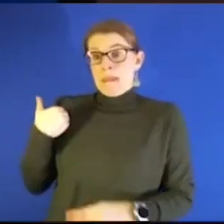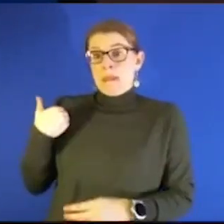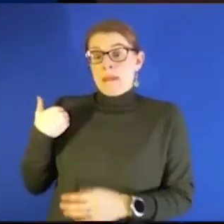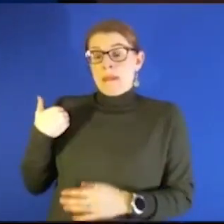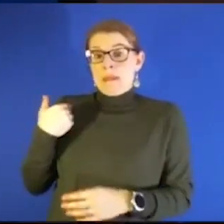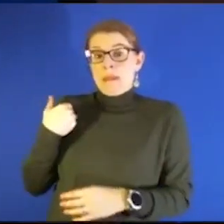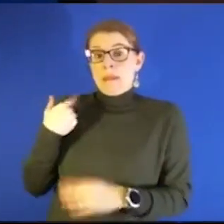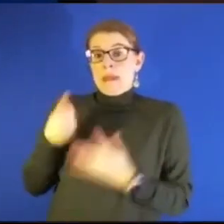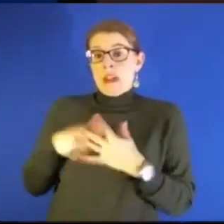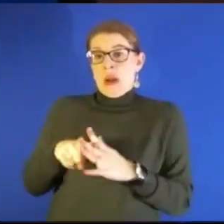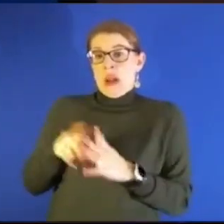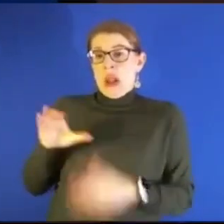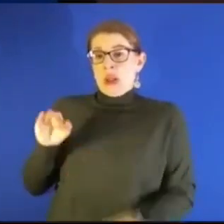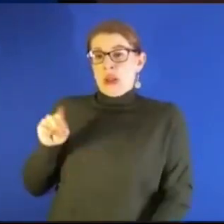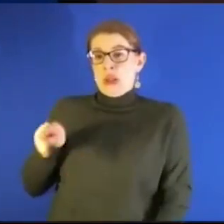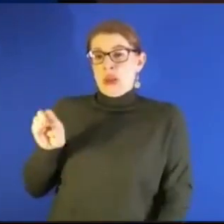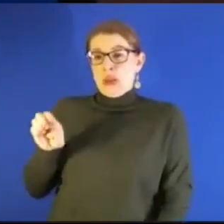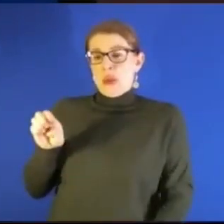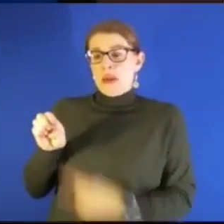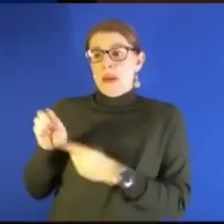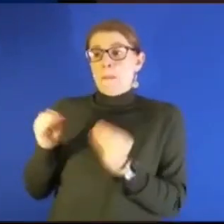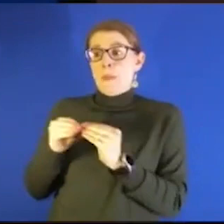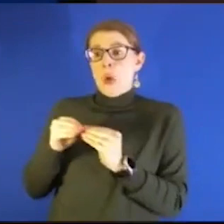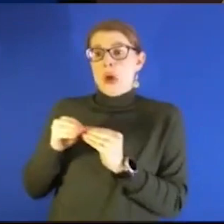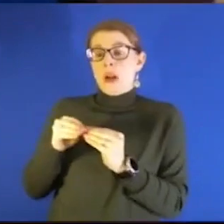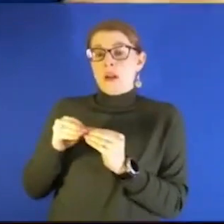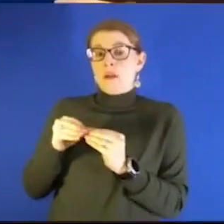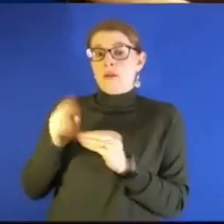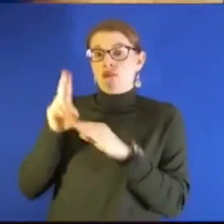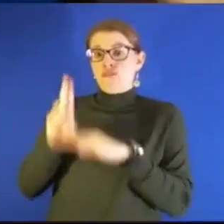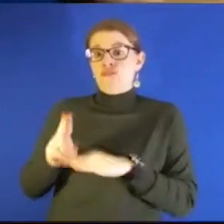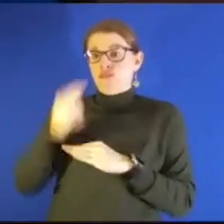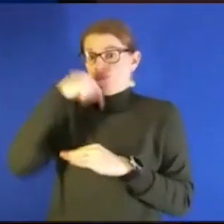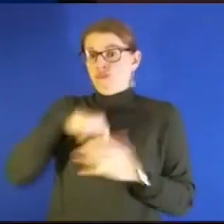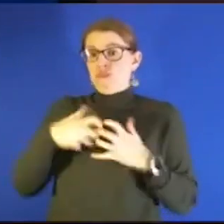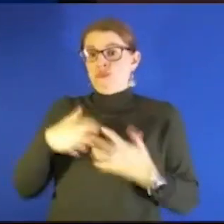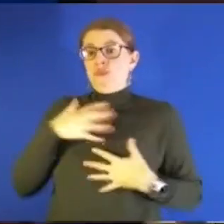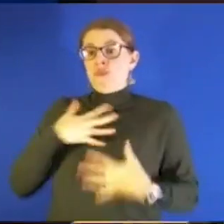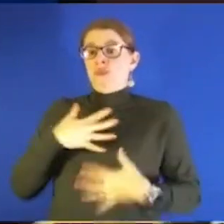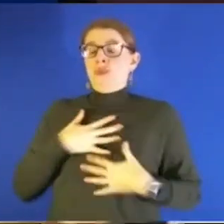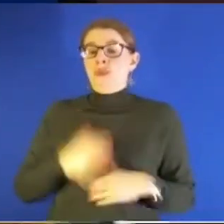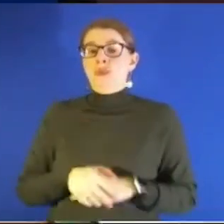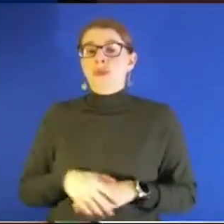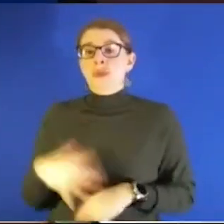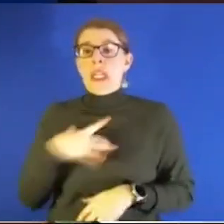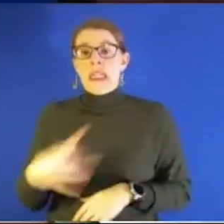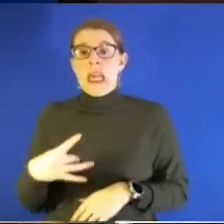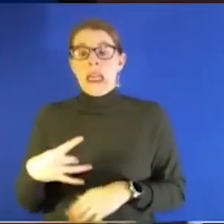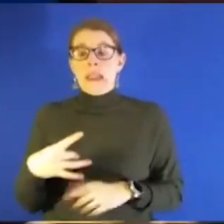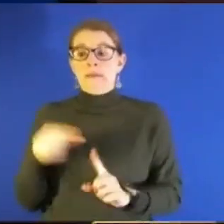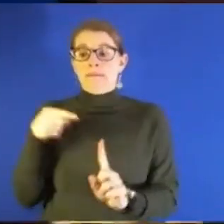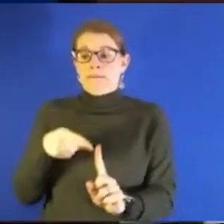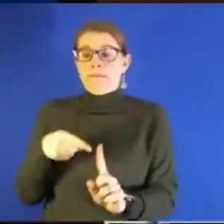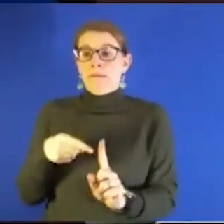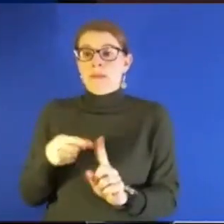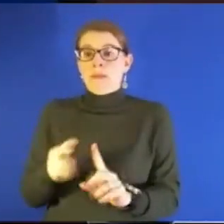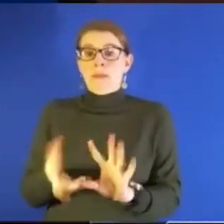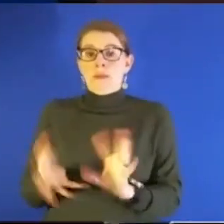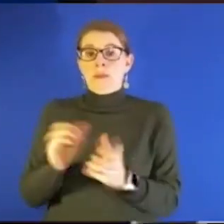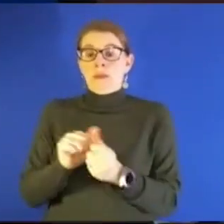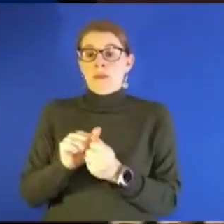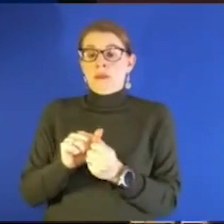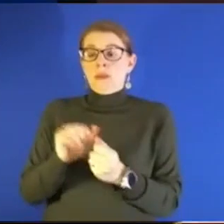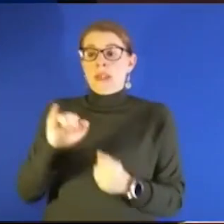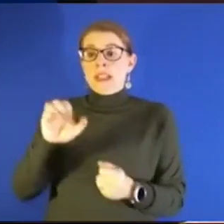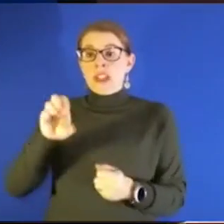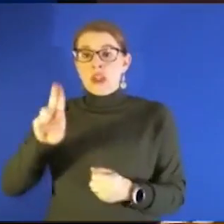had more people on a ventilator. I think we'd have more ICU patients. So I like the fact that our actual total number of ICU and ventilators hasn't skyrocketed